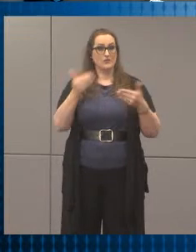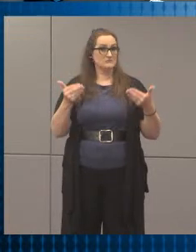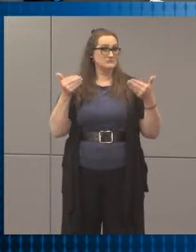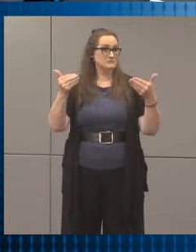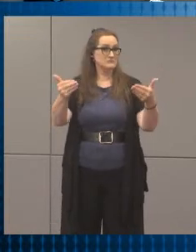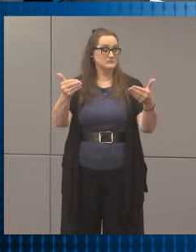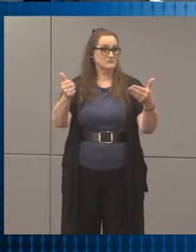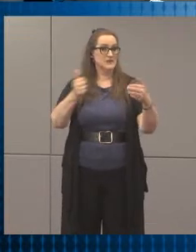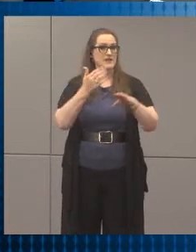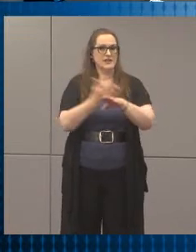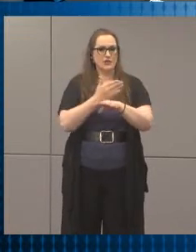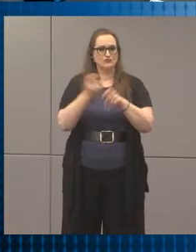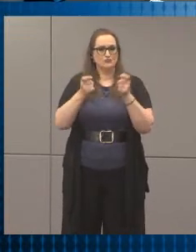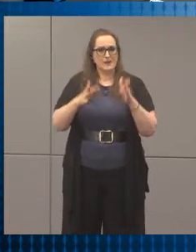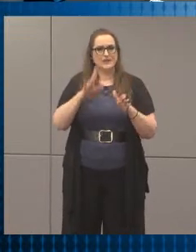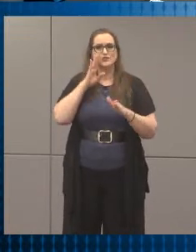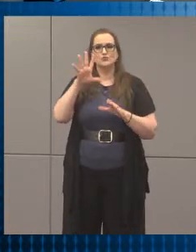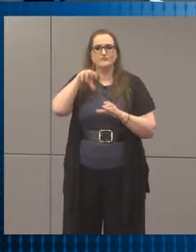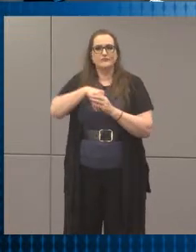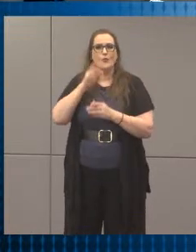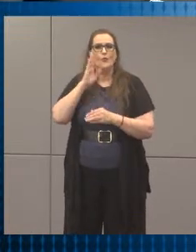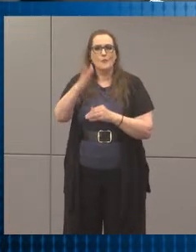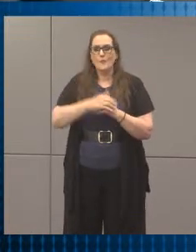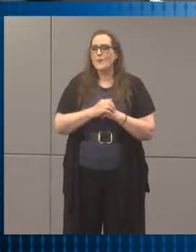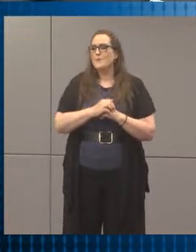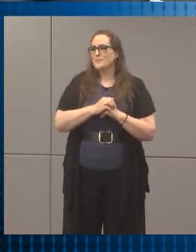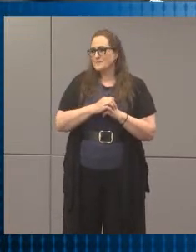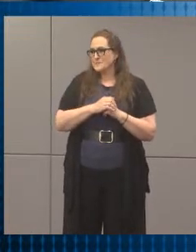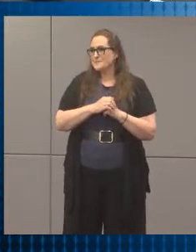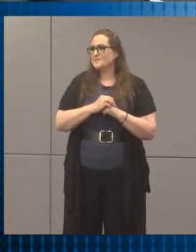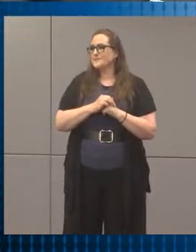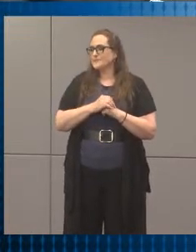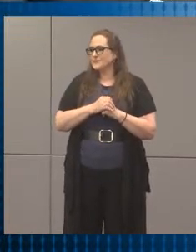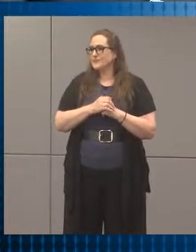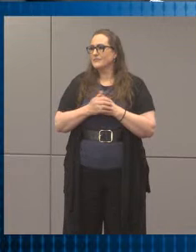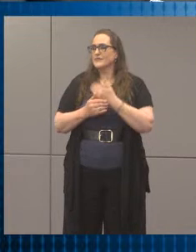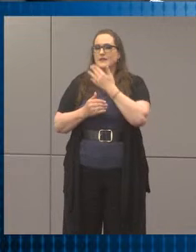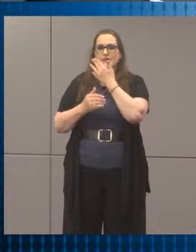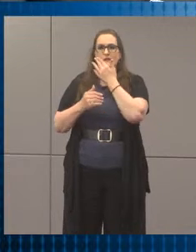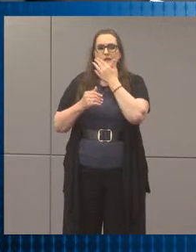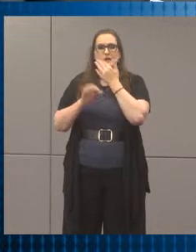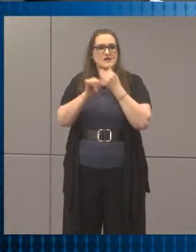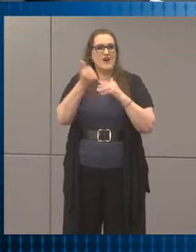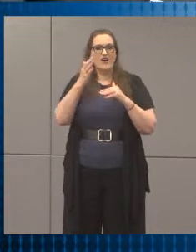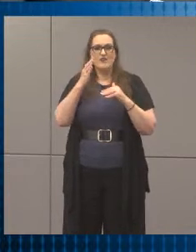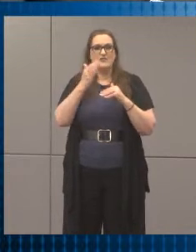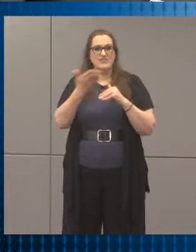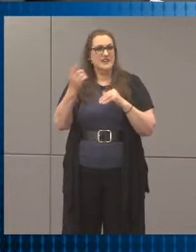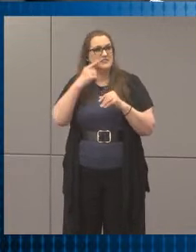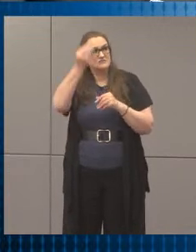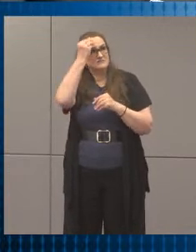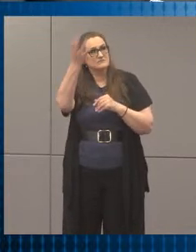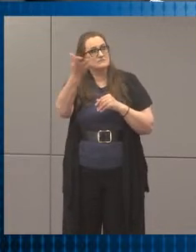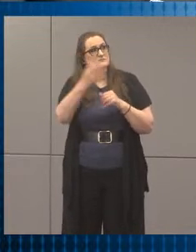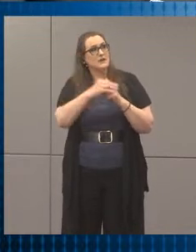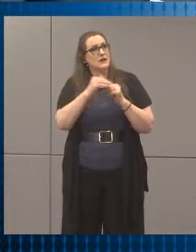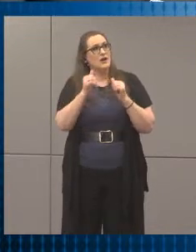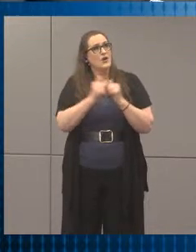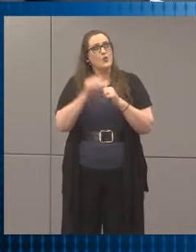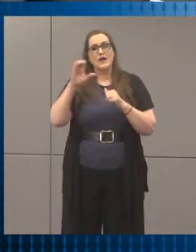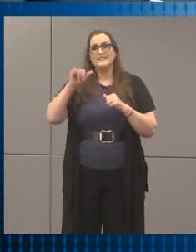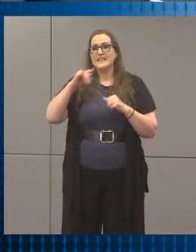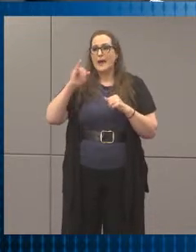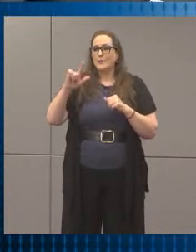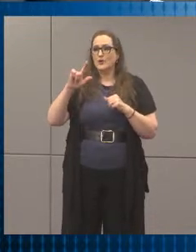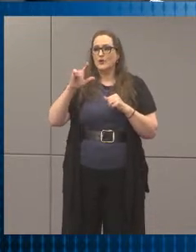the construction managers would get involved. And other things to point out is that with capital